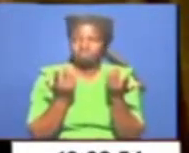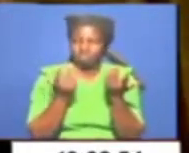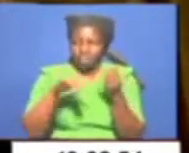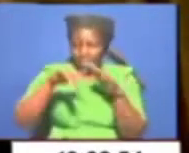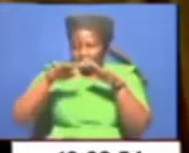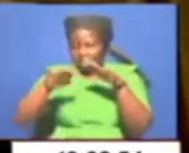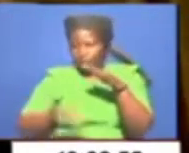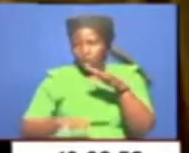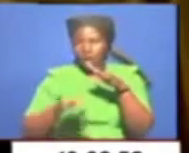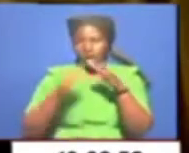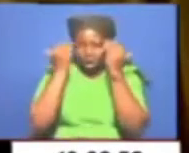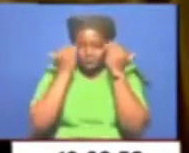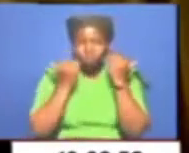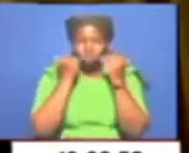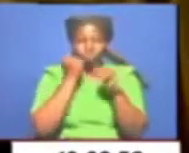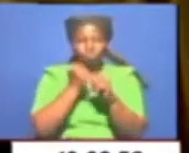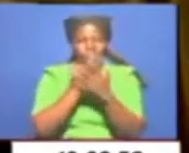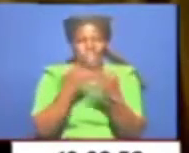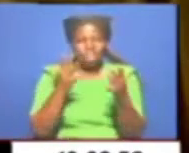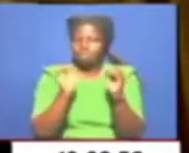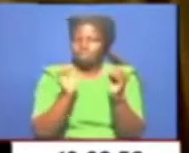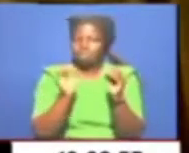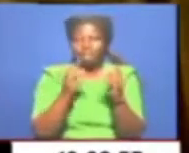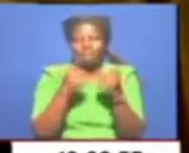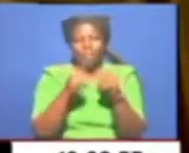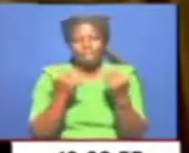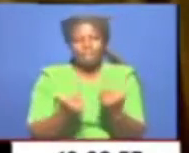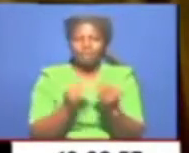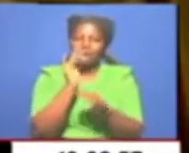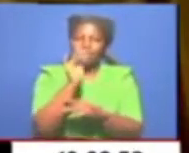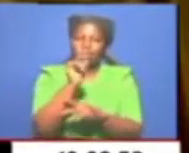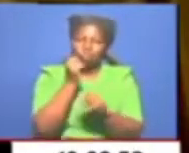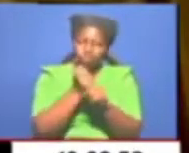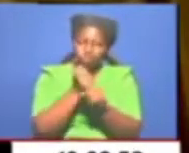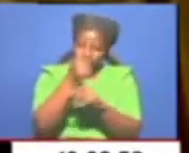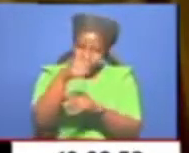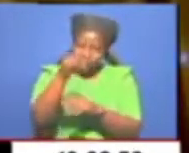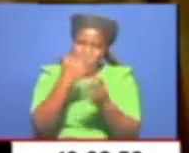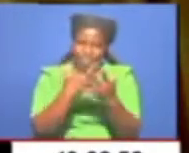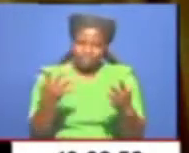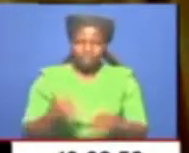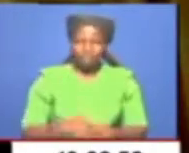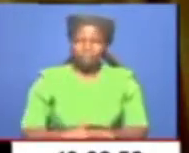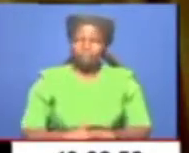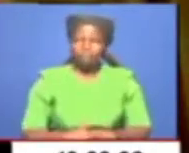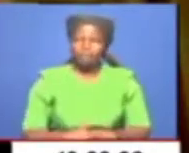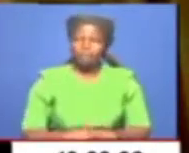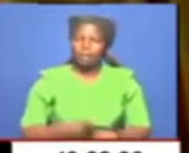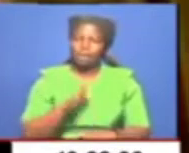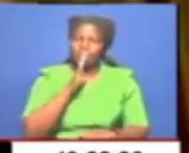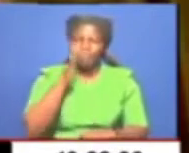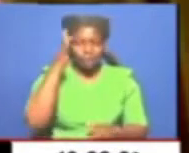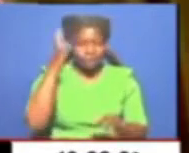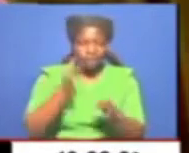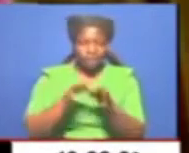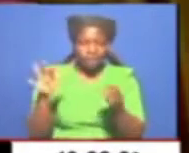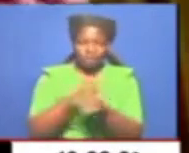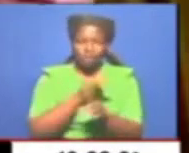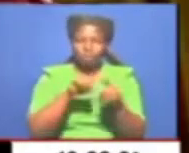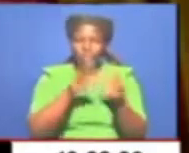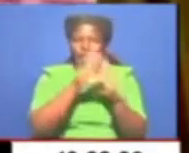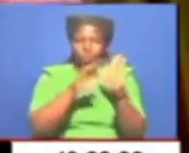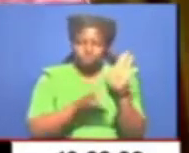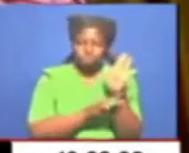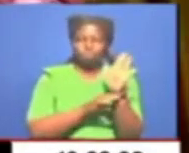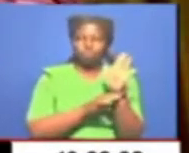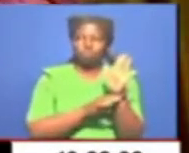said because they're bound by your orders. But now we're calling upon you to do the right thing. Be faithful to the Constitution. The